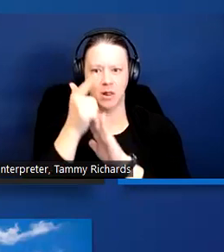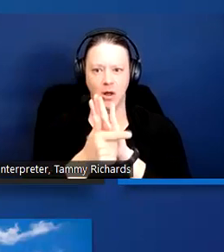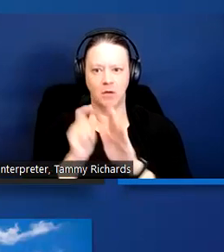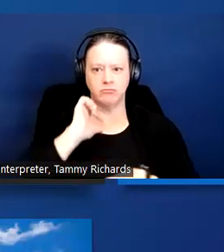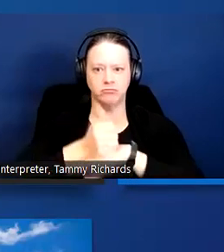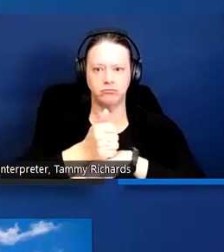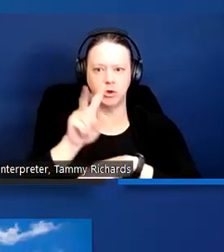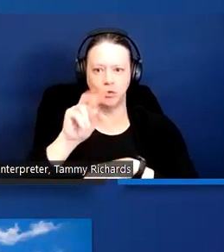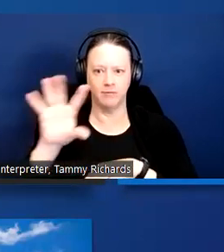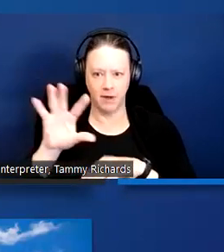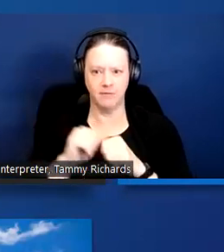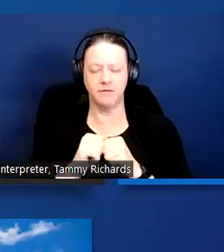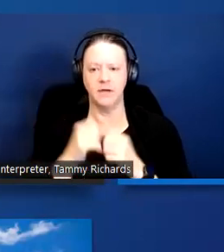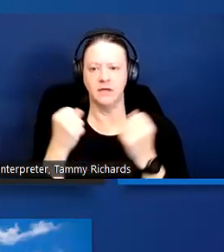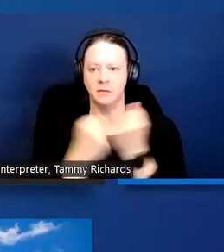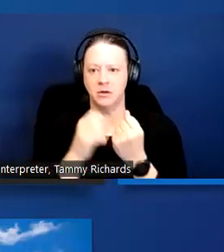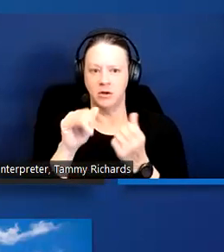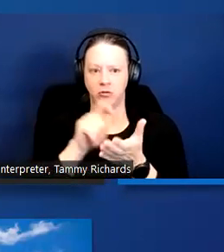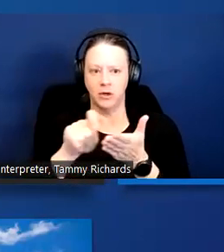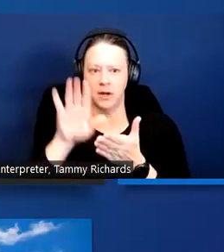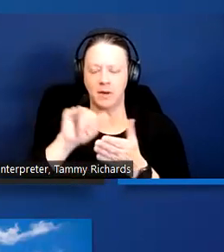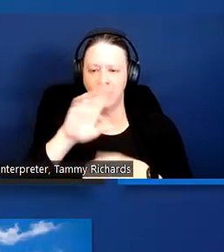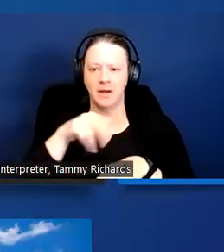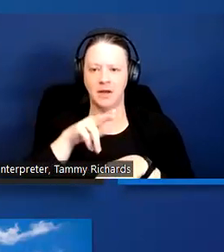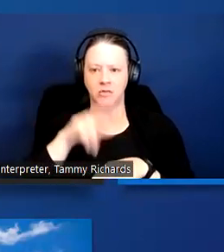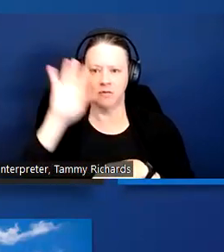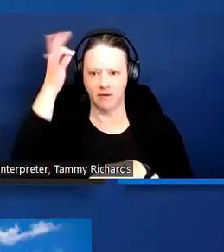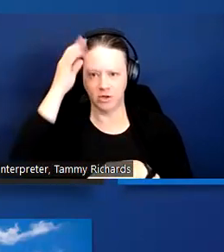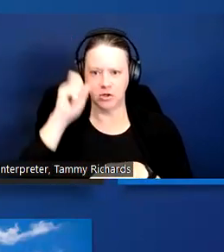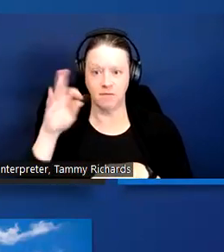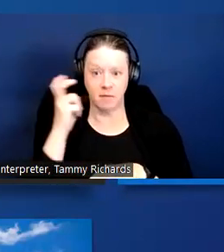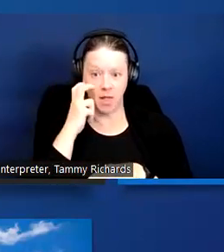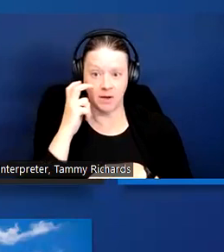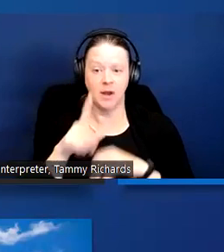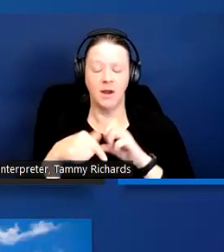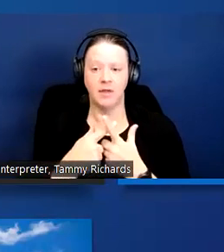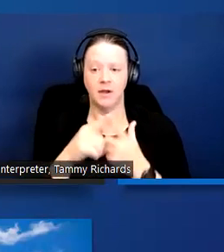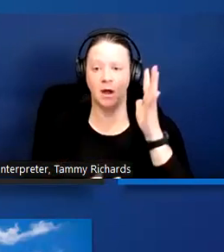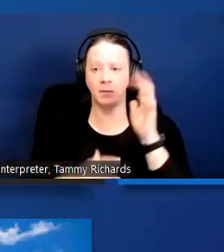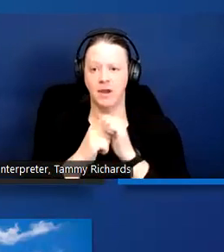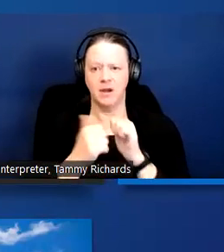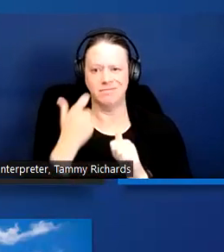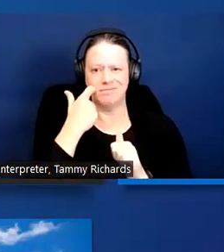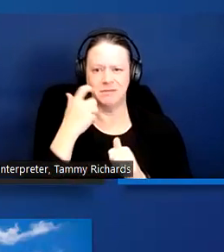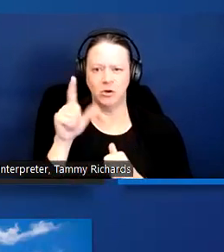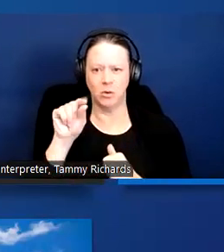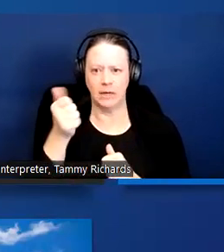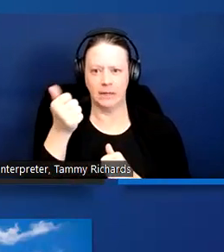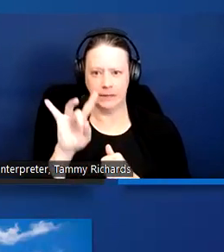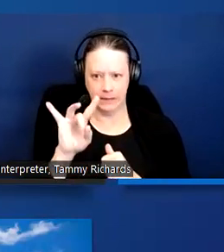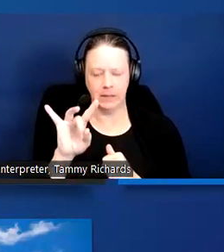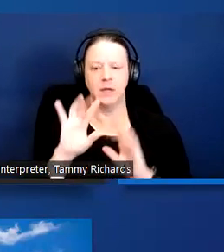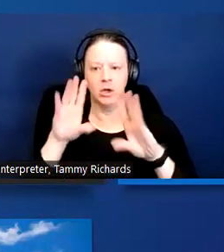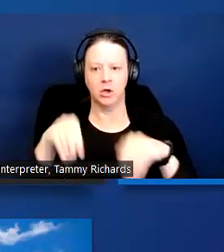2005, it was sponsored and written by the National Federation of the Blind, and then it was updated in 2018 to give it